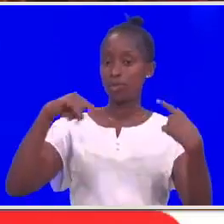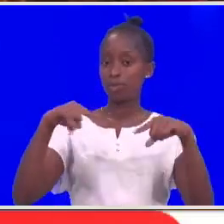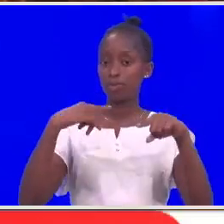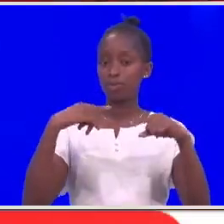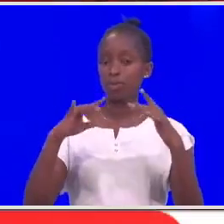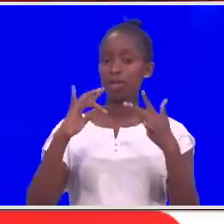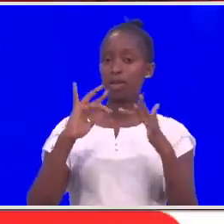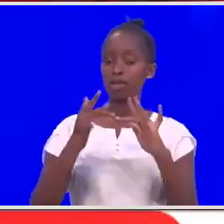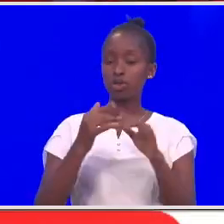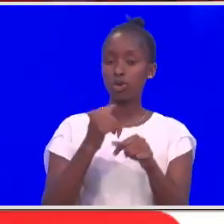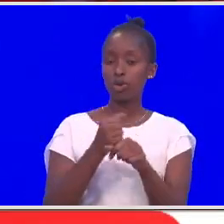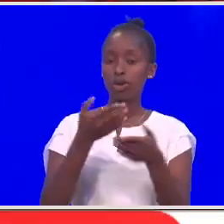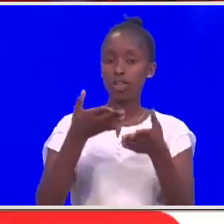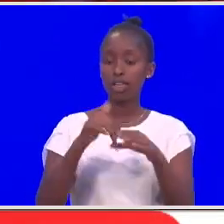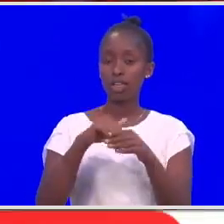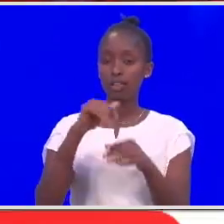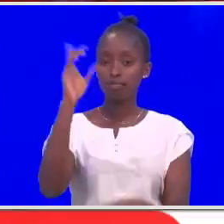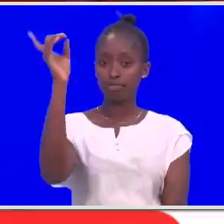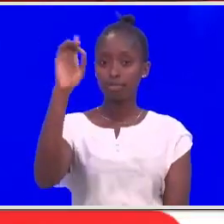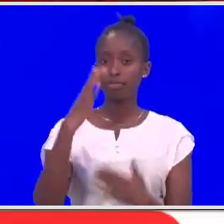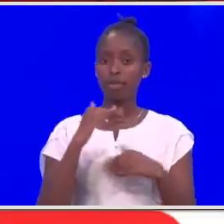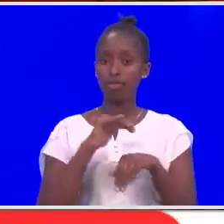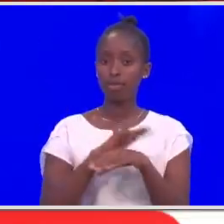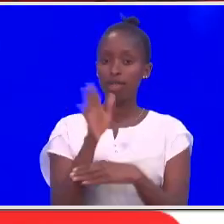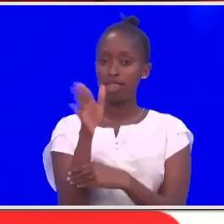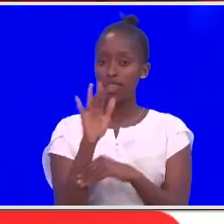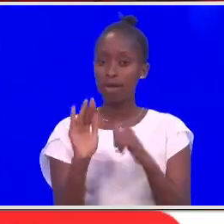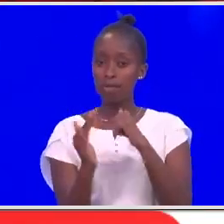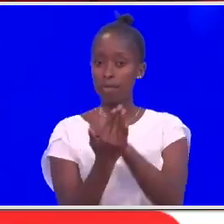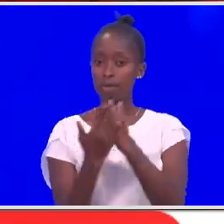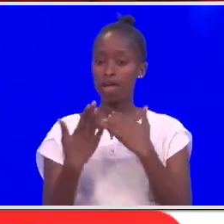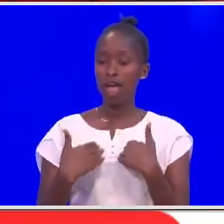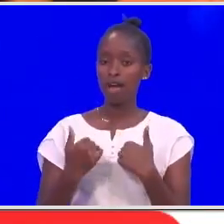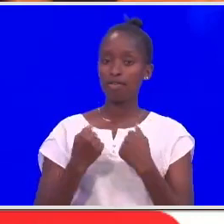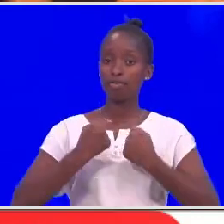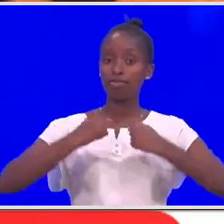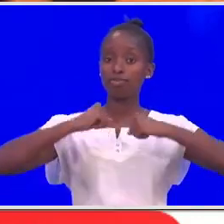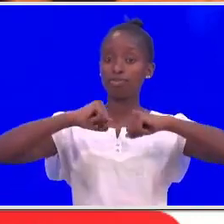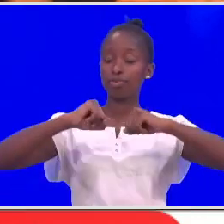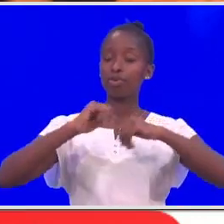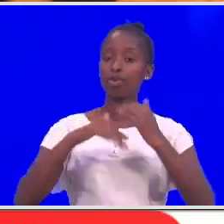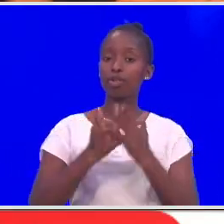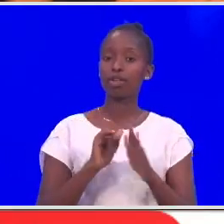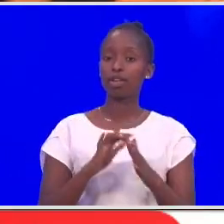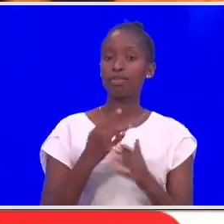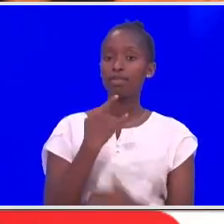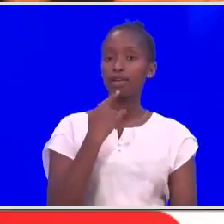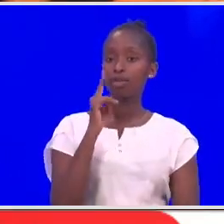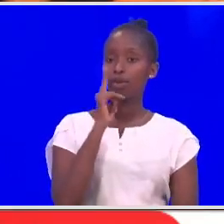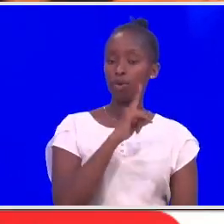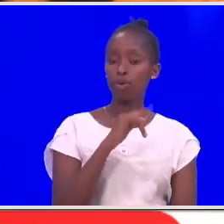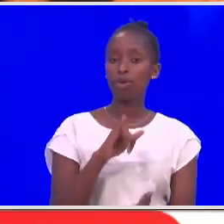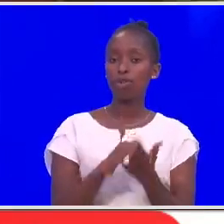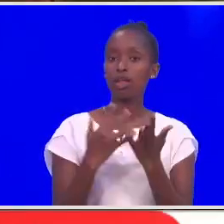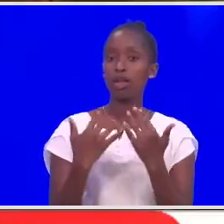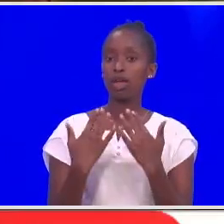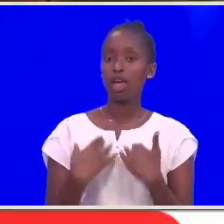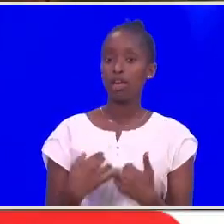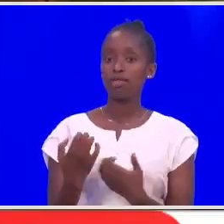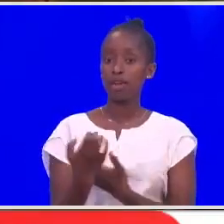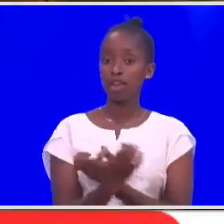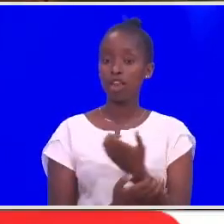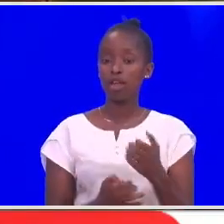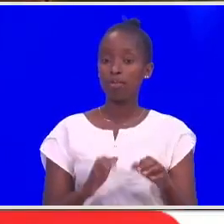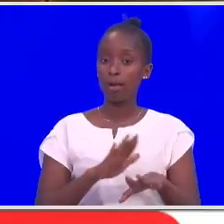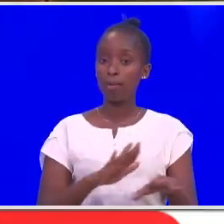held here in Nairobi Thursday morning, Acting Director General of CAK, Adan Oroba, stated that the current economic environment